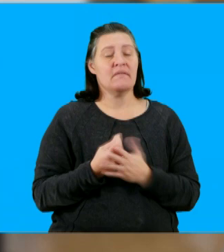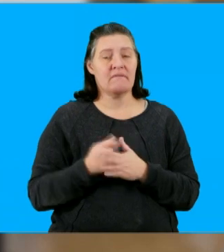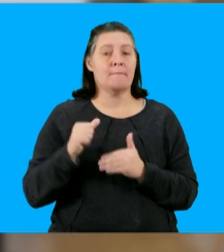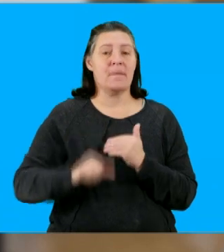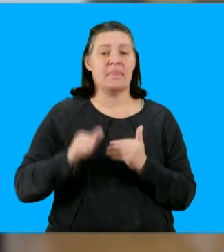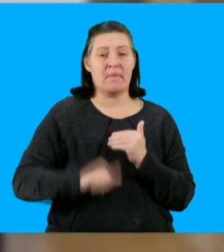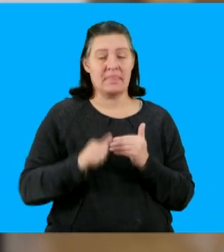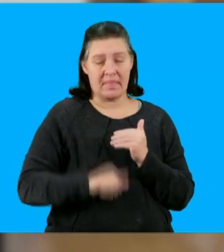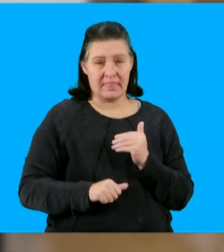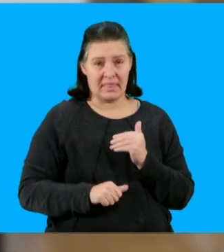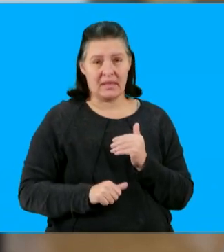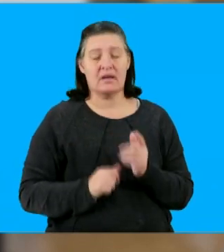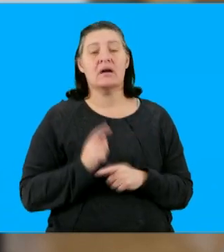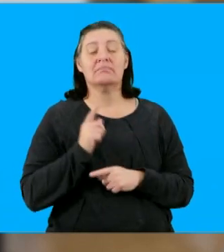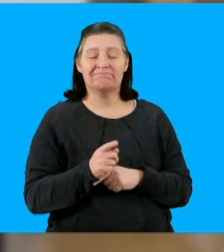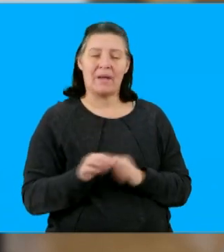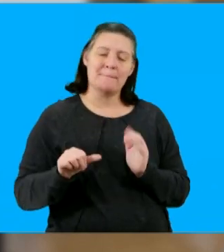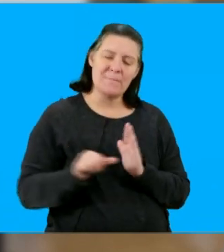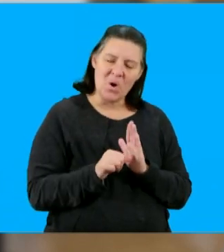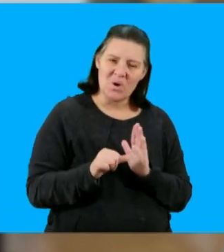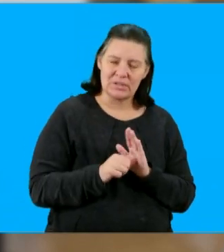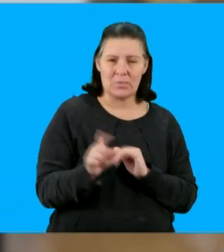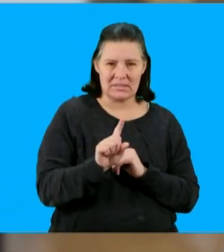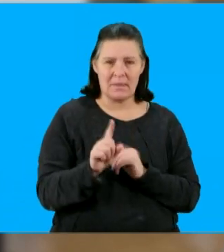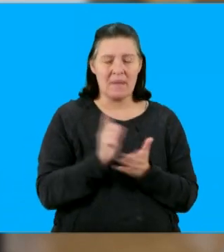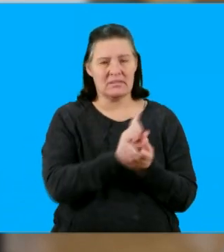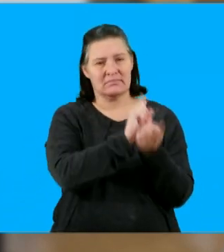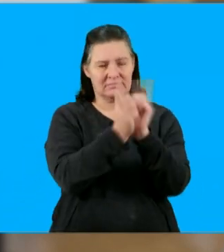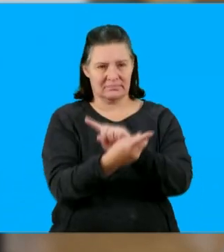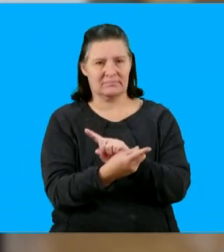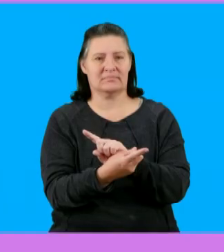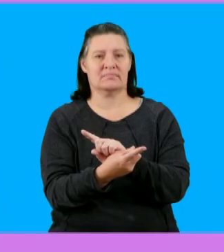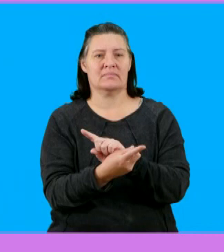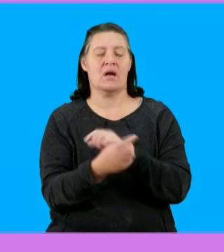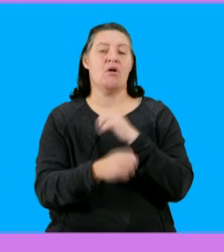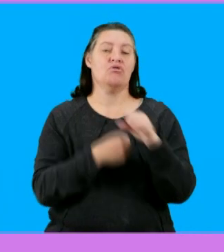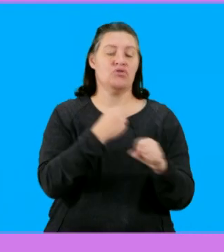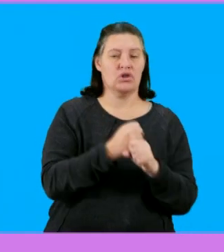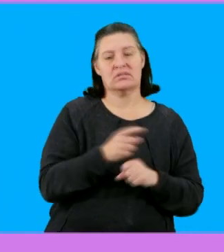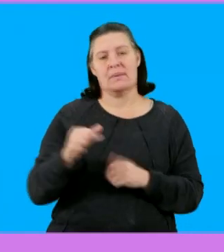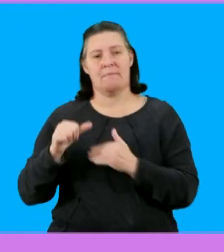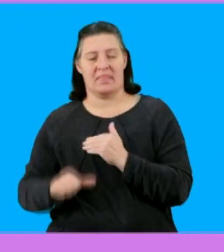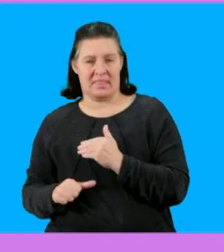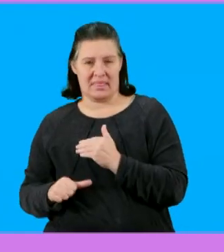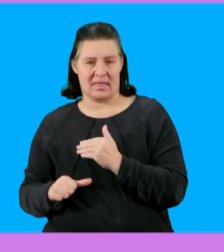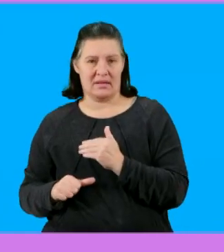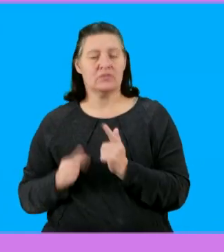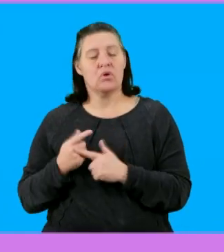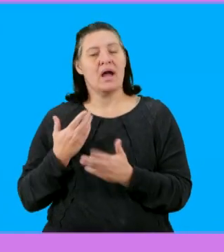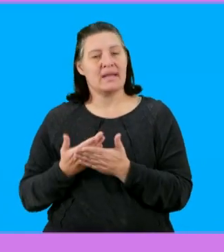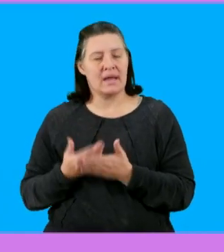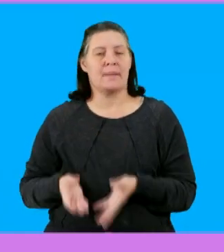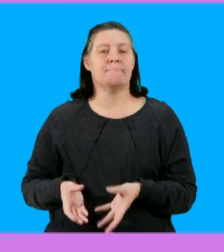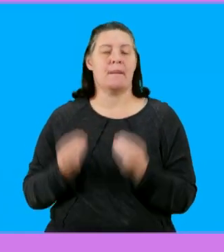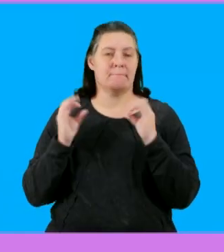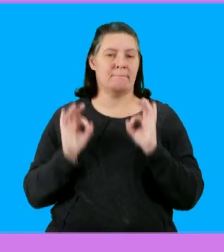calculate monthly installment, we indicated that it's important to convert your years to months, right? In order to get